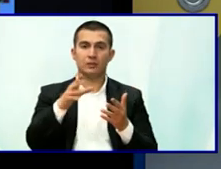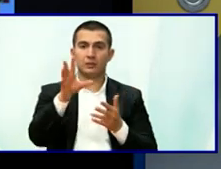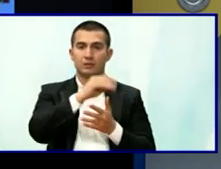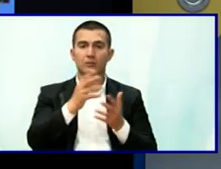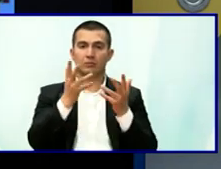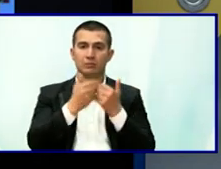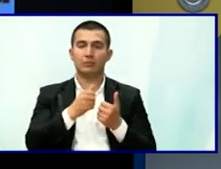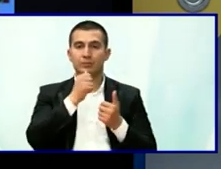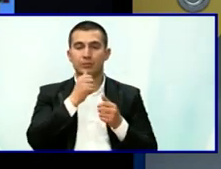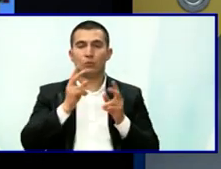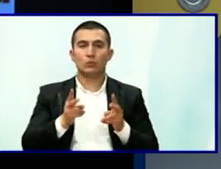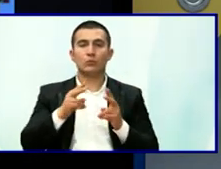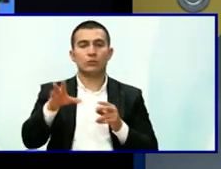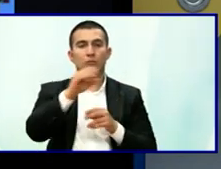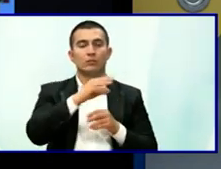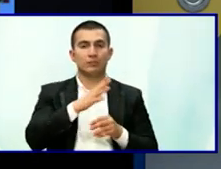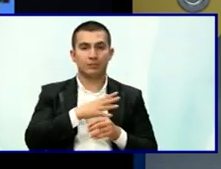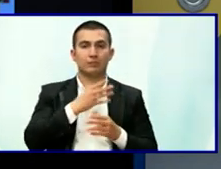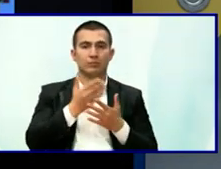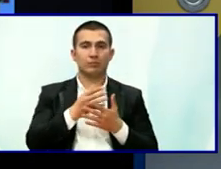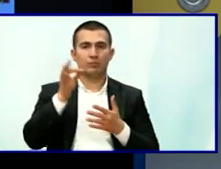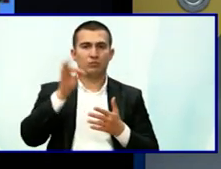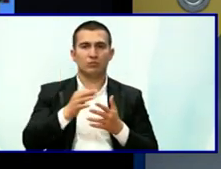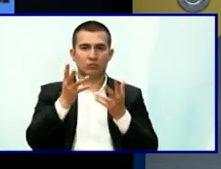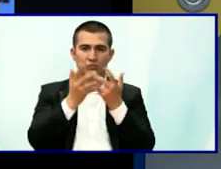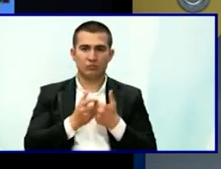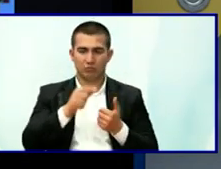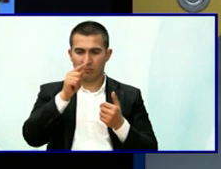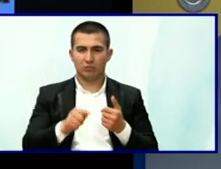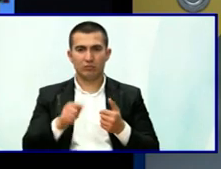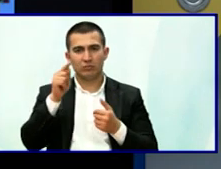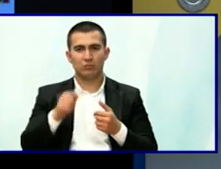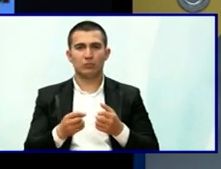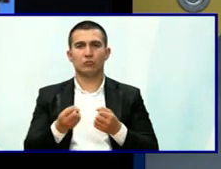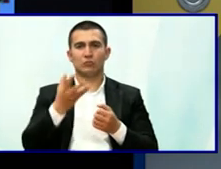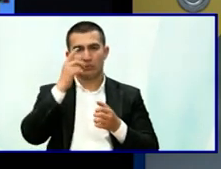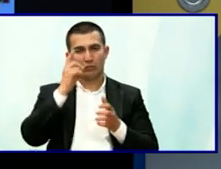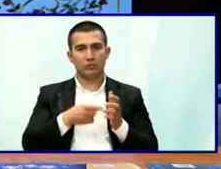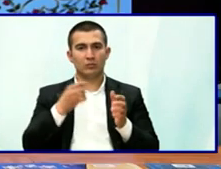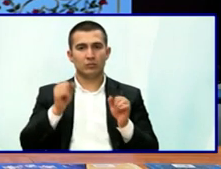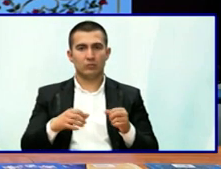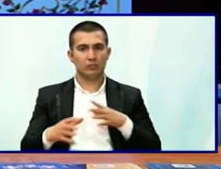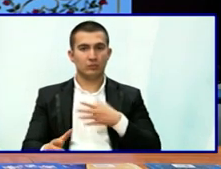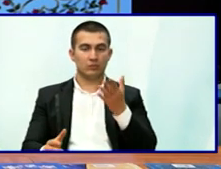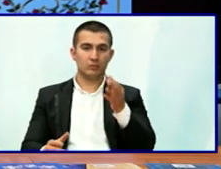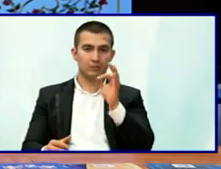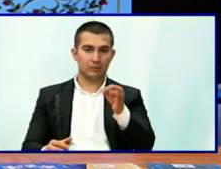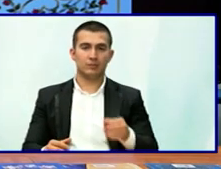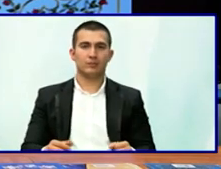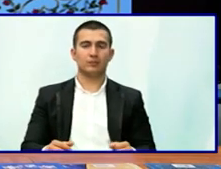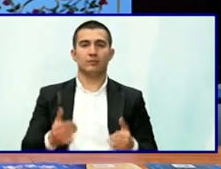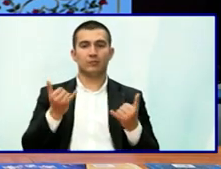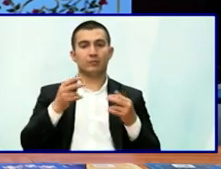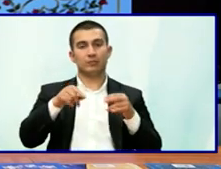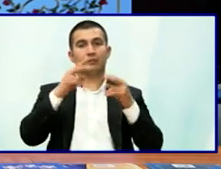epchil o'quvchilarimiz bu paytgacha sanab nechta qatorligini bilib belgilab olgan bo'lsa kerak. Ana endi